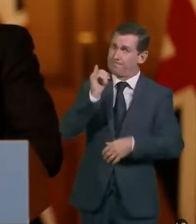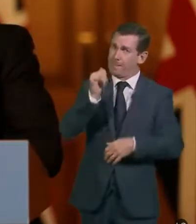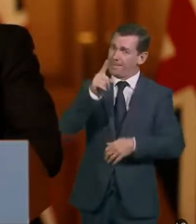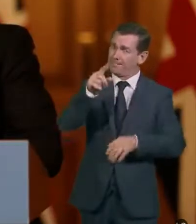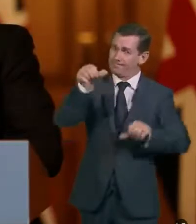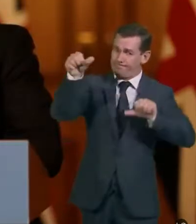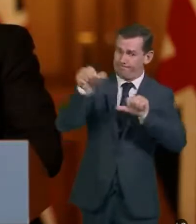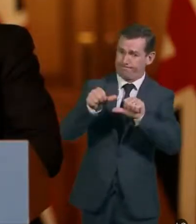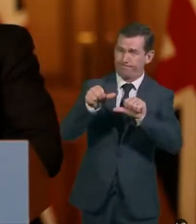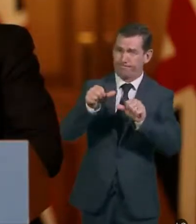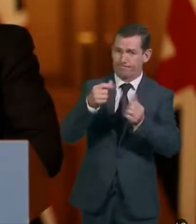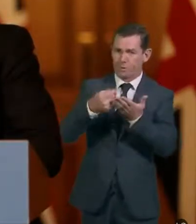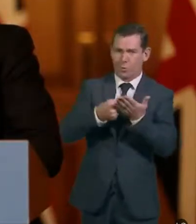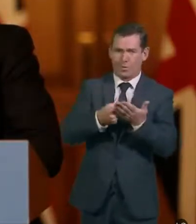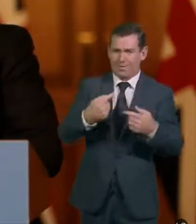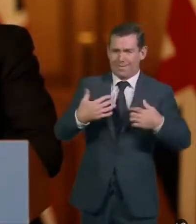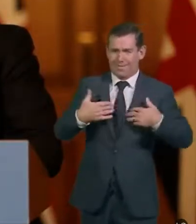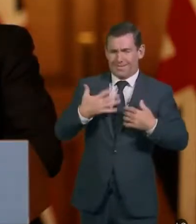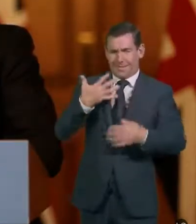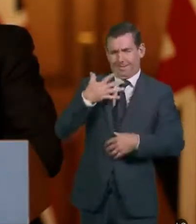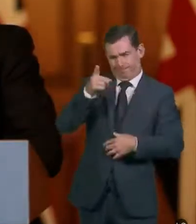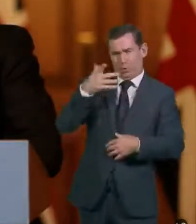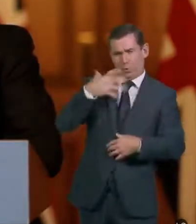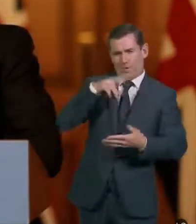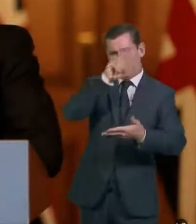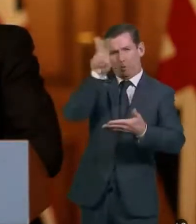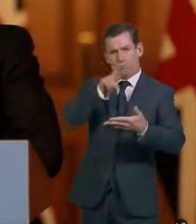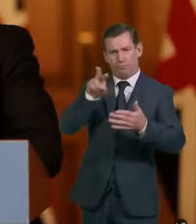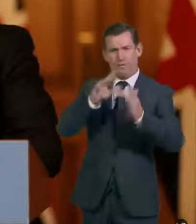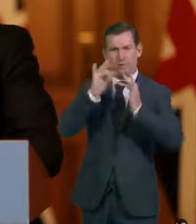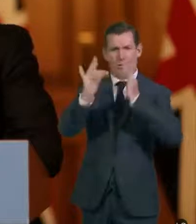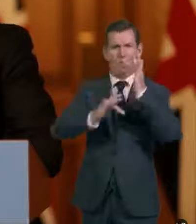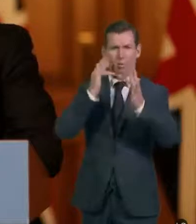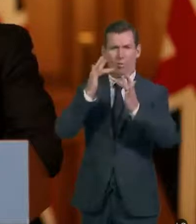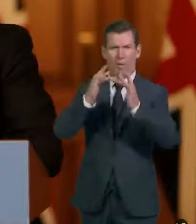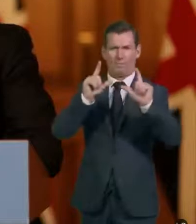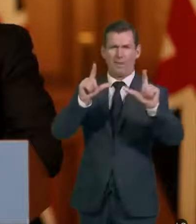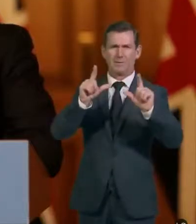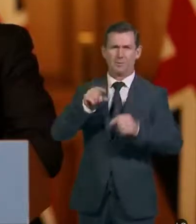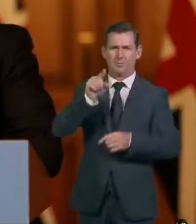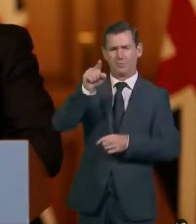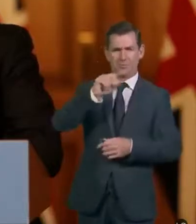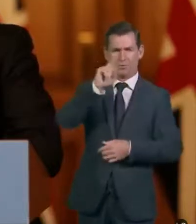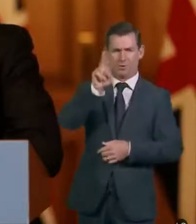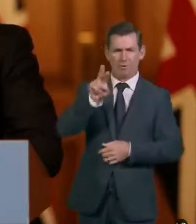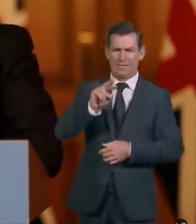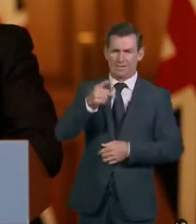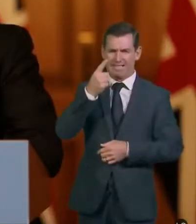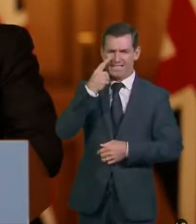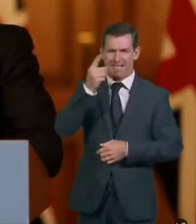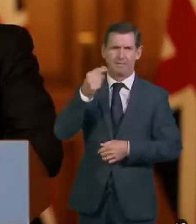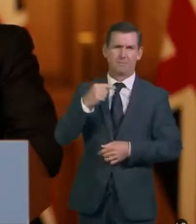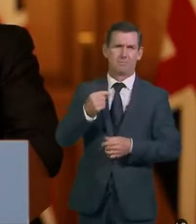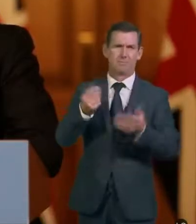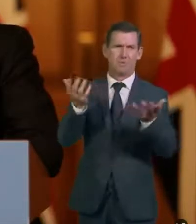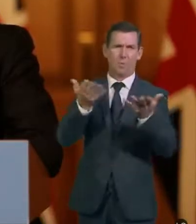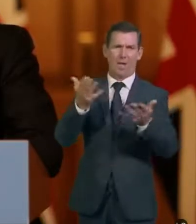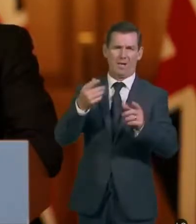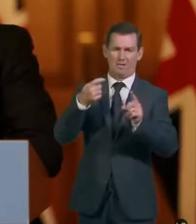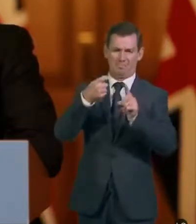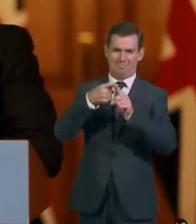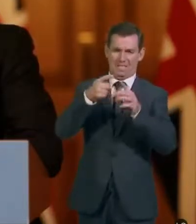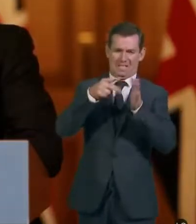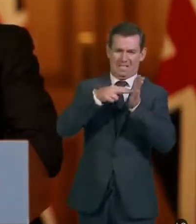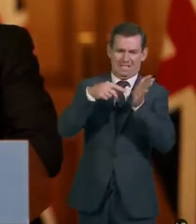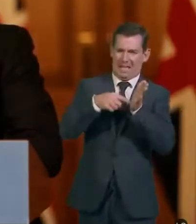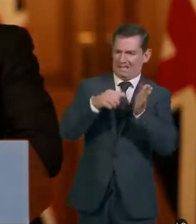onto the website to see where what's going on in Kent and what's going on in Essex in